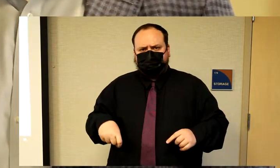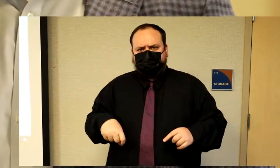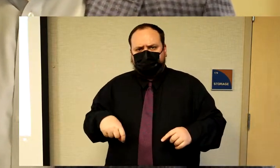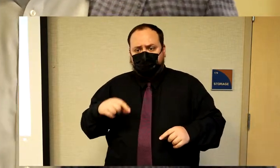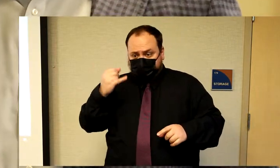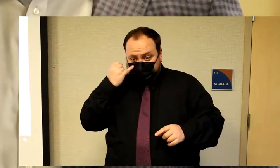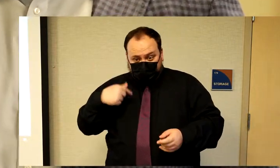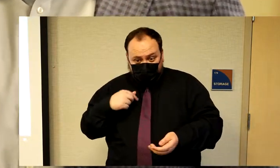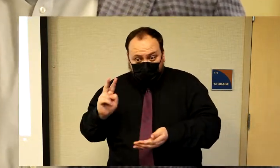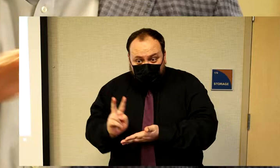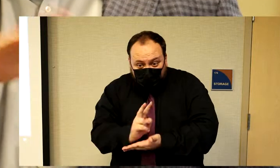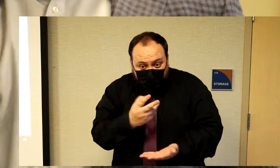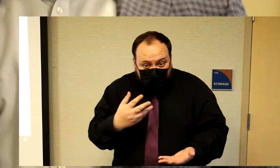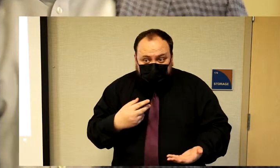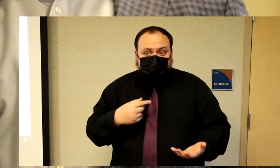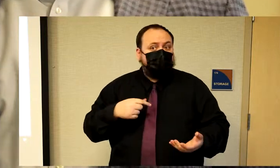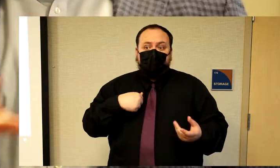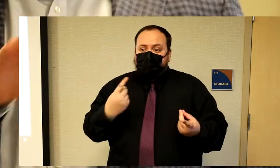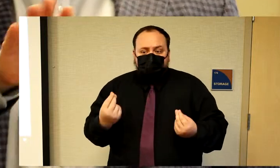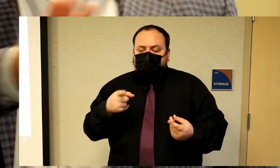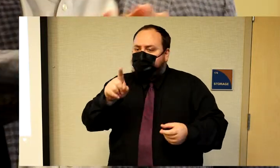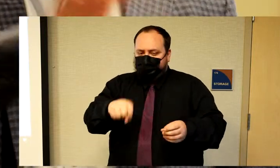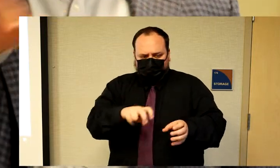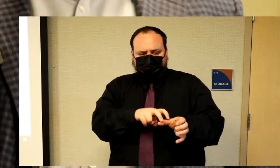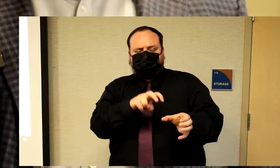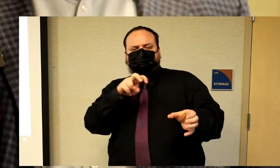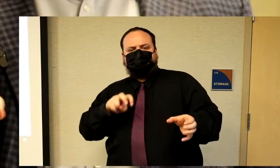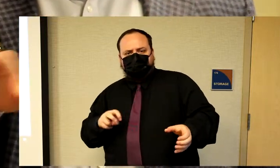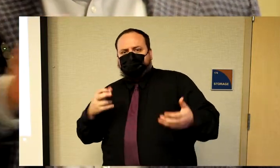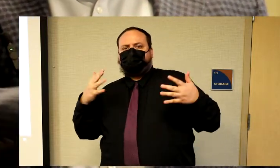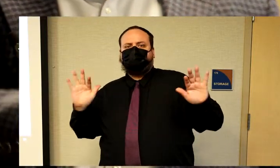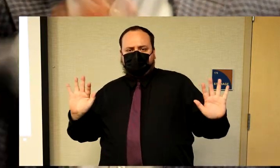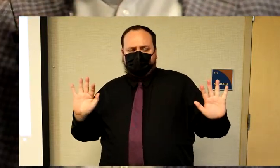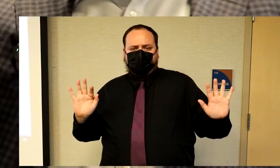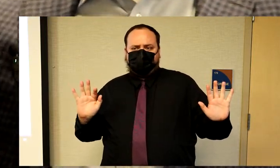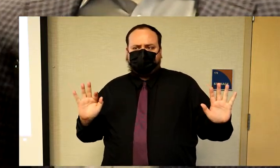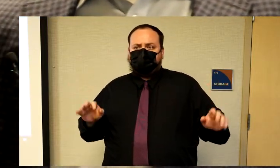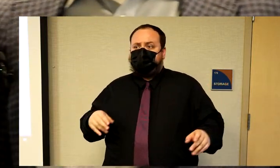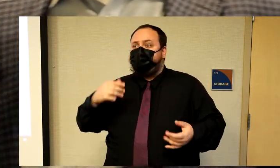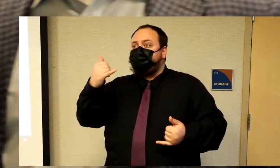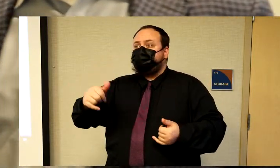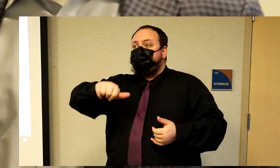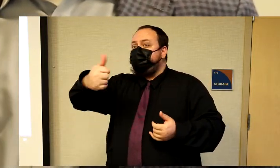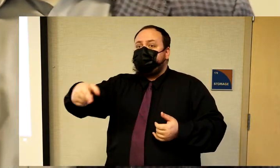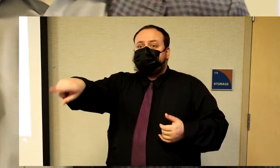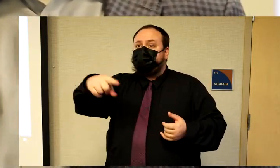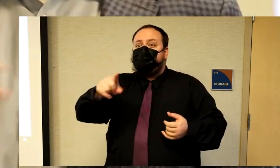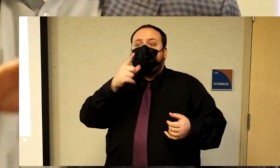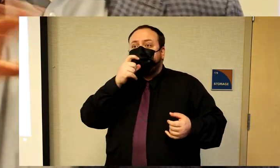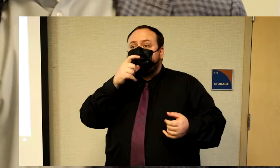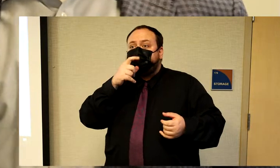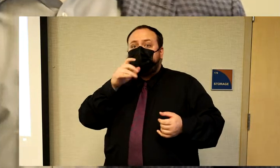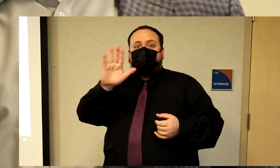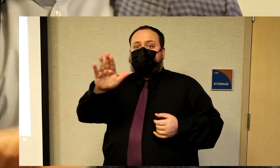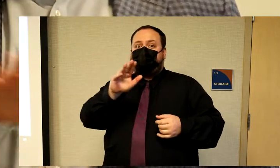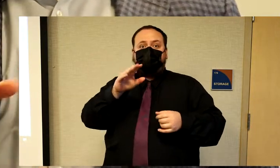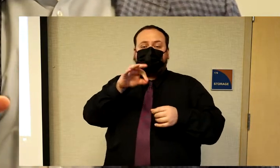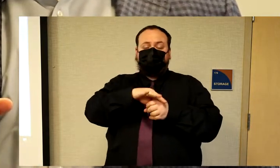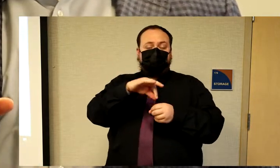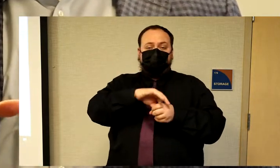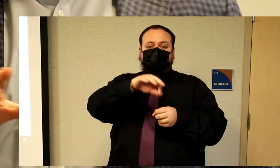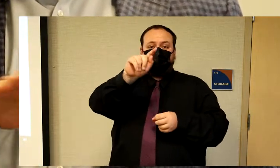That's my right. term. Okay. And nothing that we do here, for those of the other 3 of you whose terms are up in 2024, nothing we do